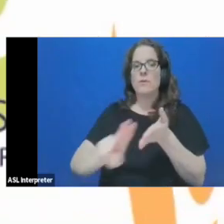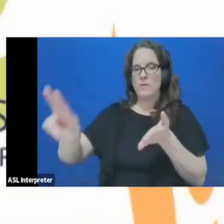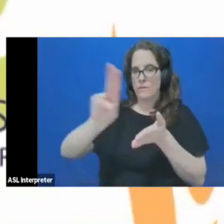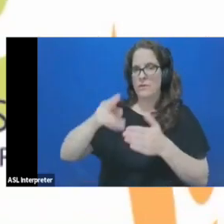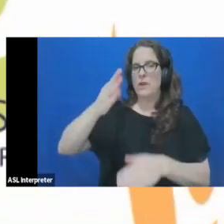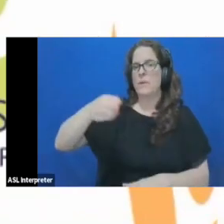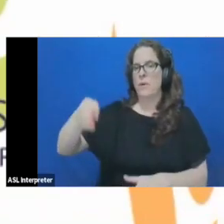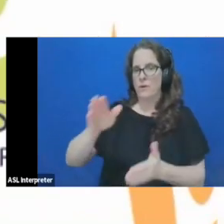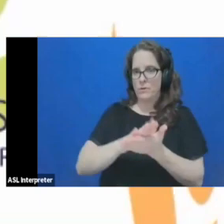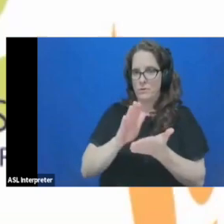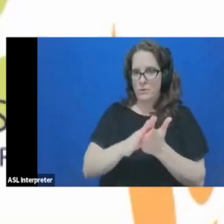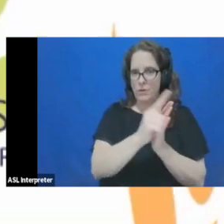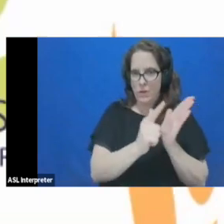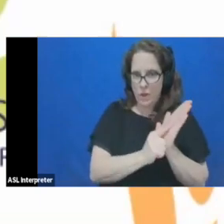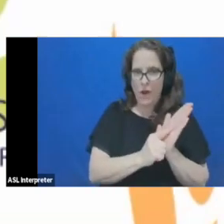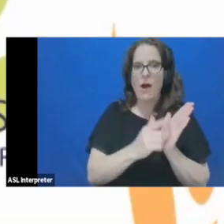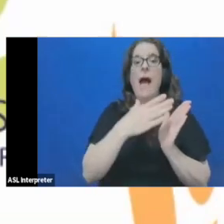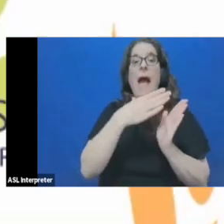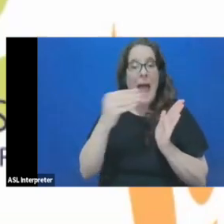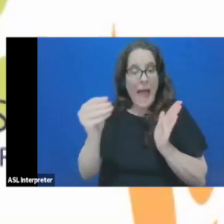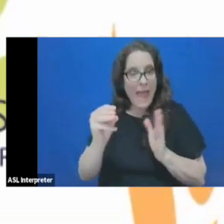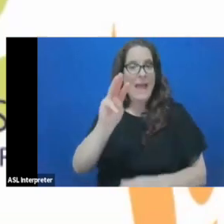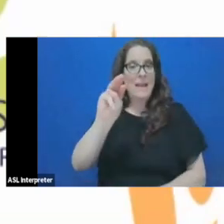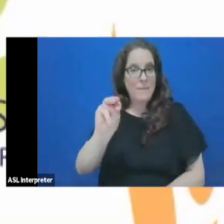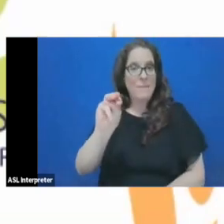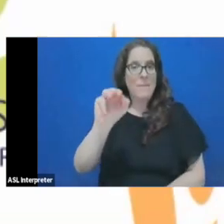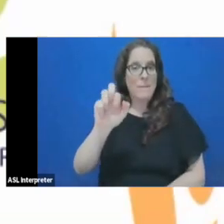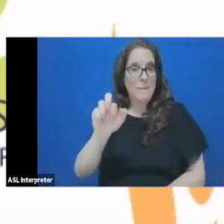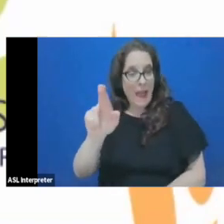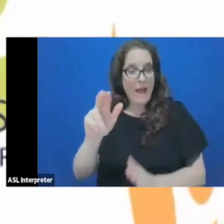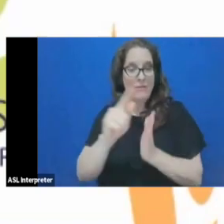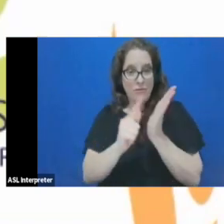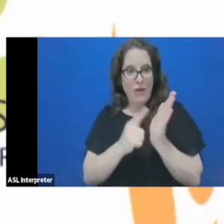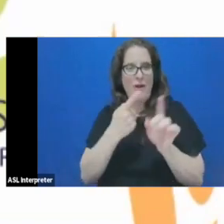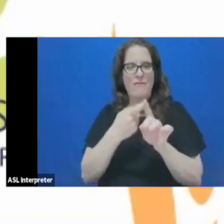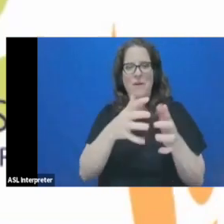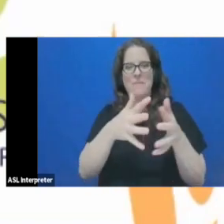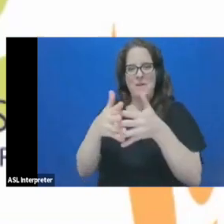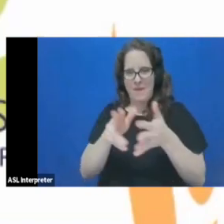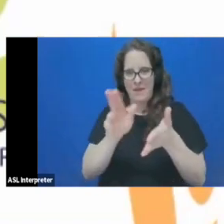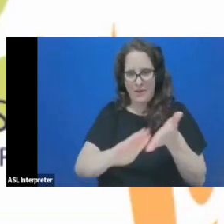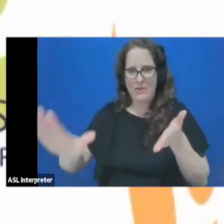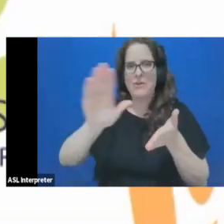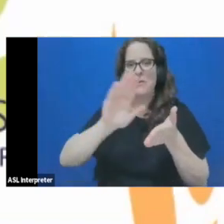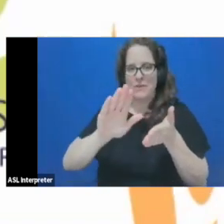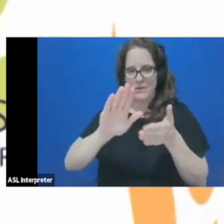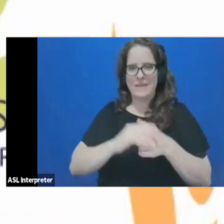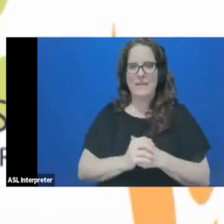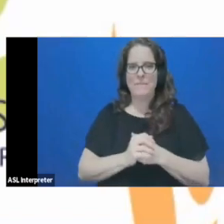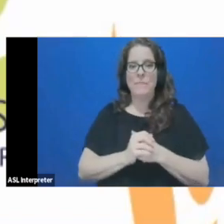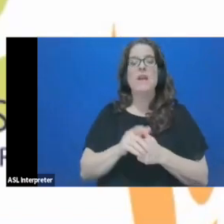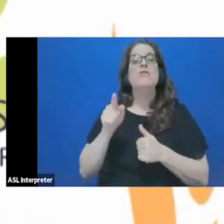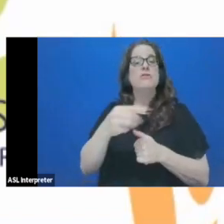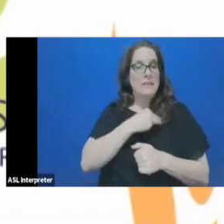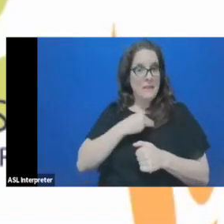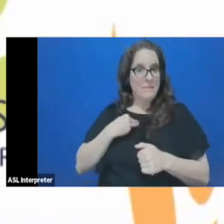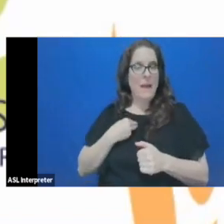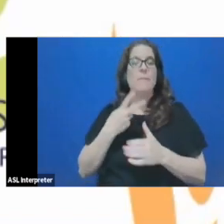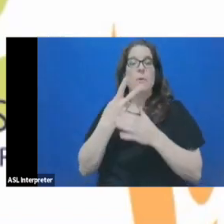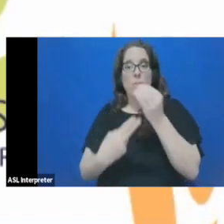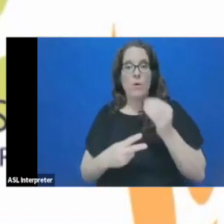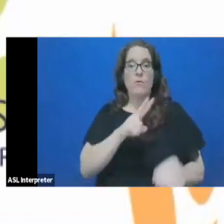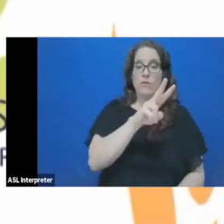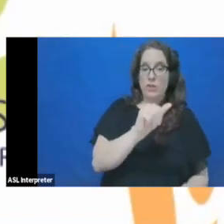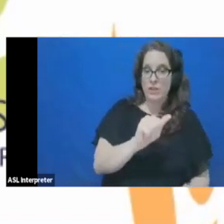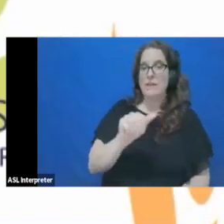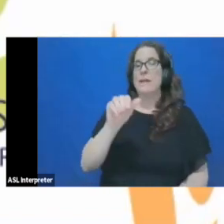Virginia and Maryland bars. Tonight, they will discuss the basics of estate planning, asset management, and